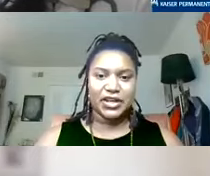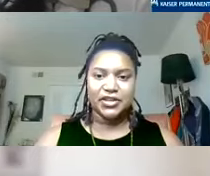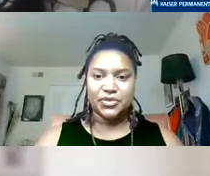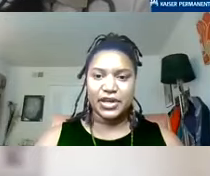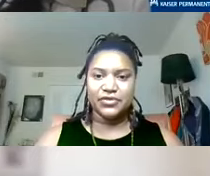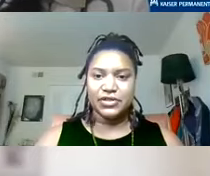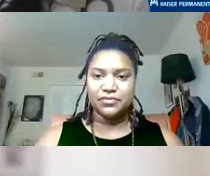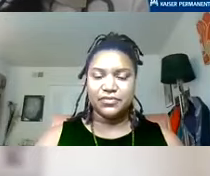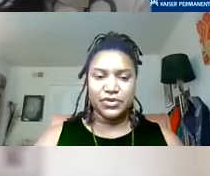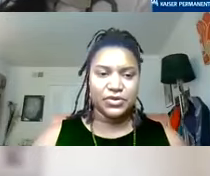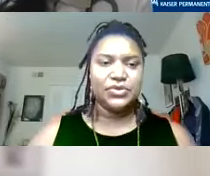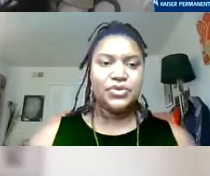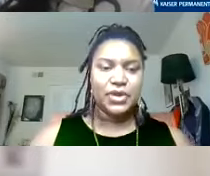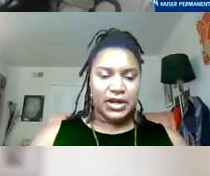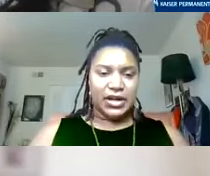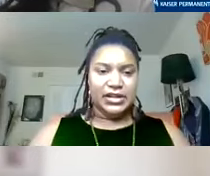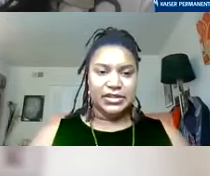I know we have some